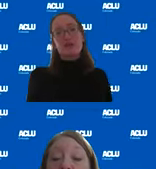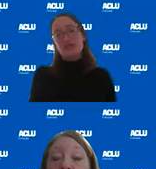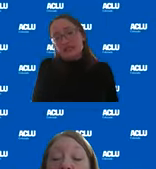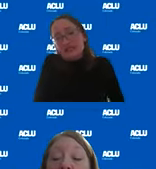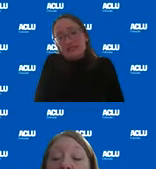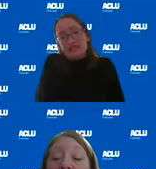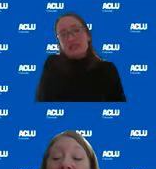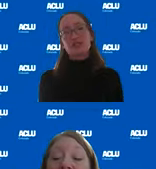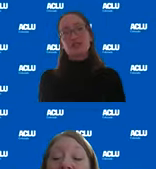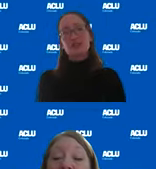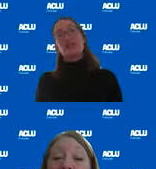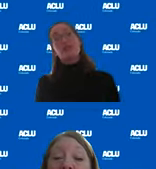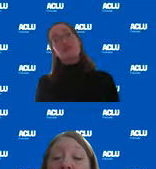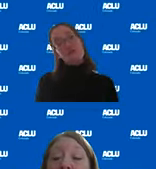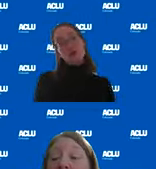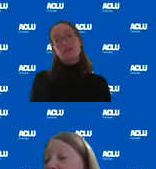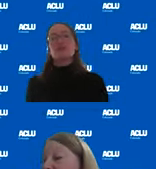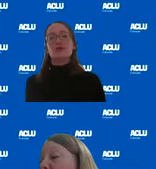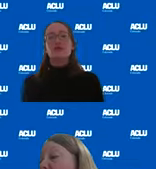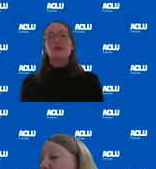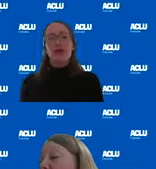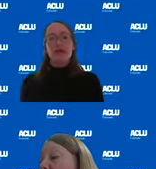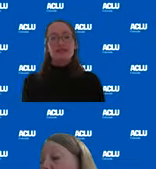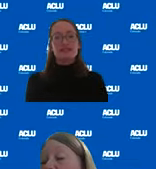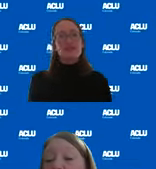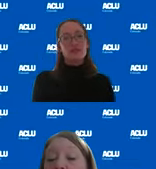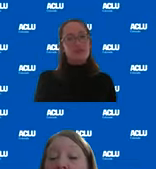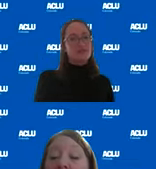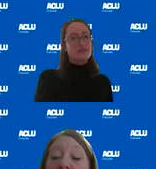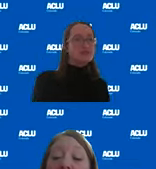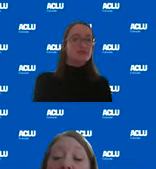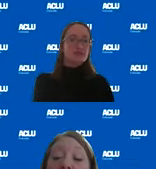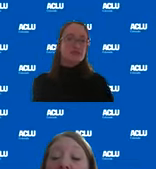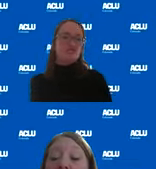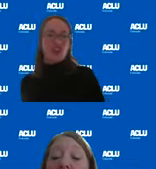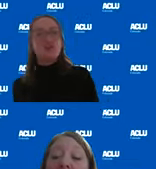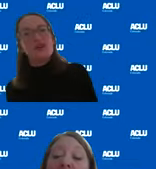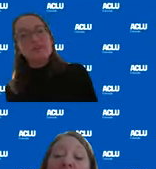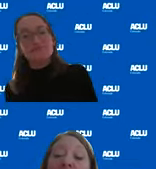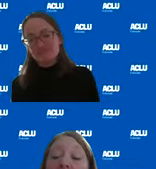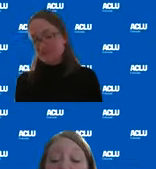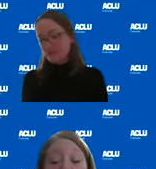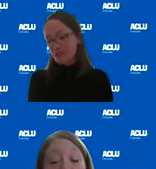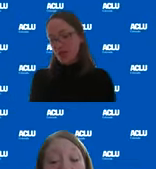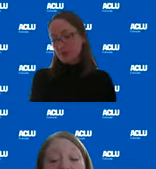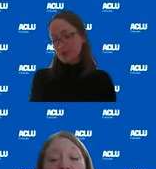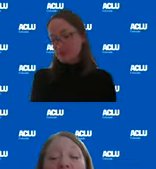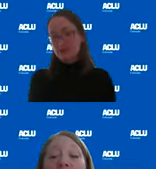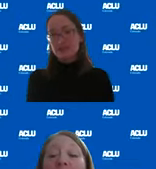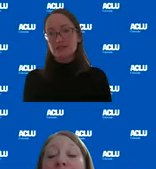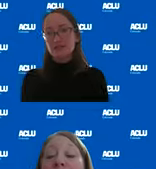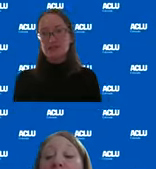narrative is intentionally and entirely false. So, and Sin, if you would send me that study, because I don't even know it.